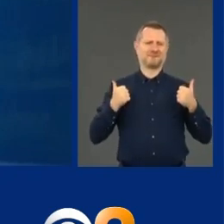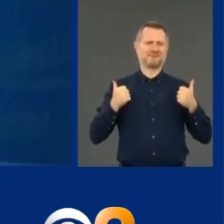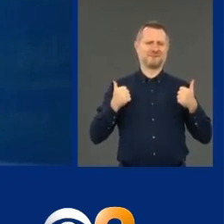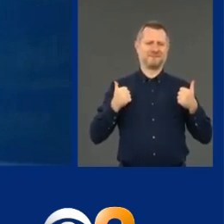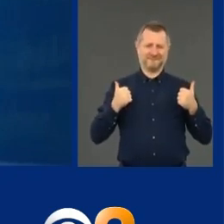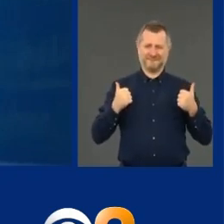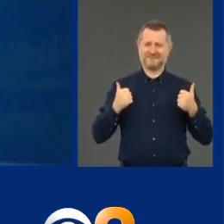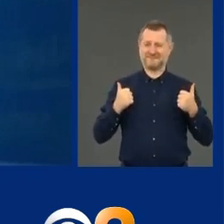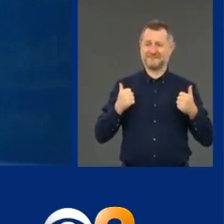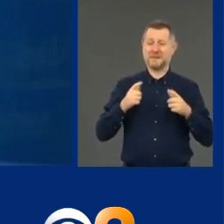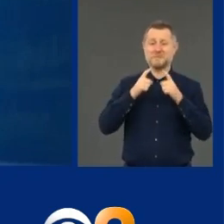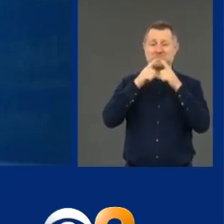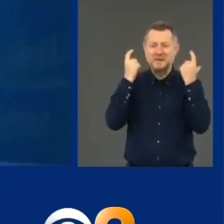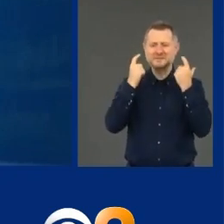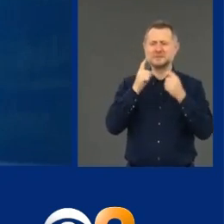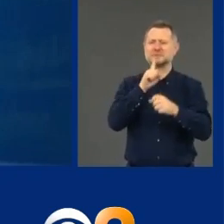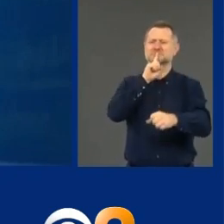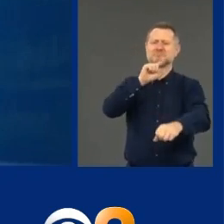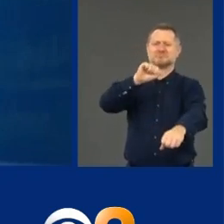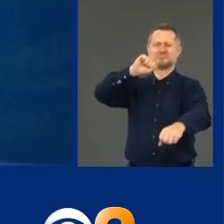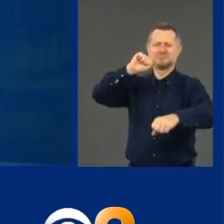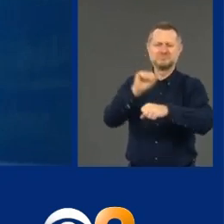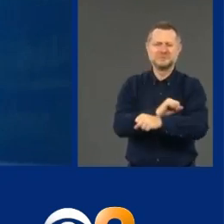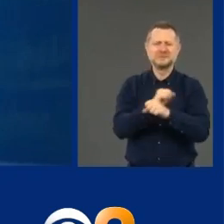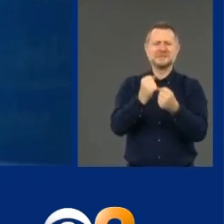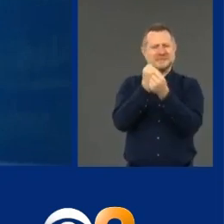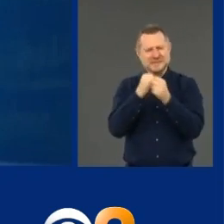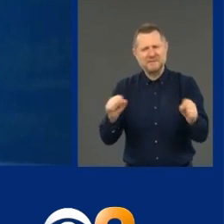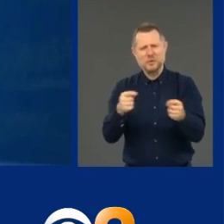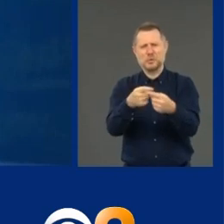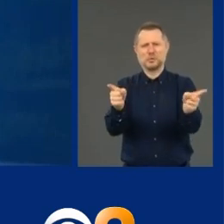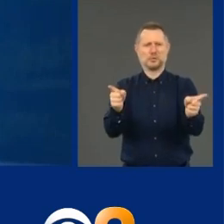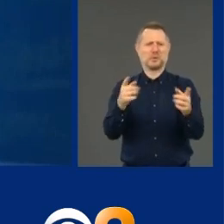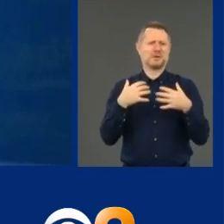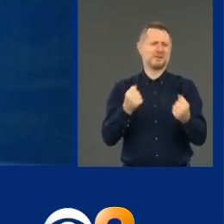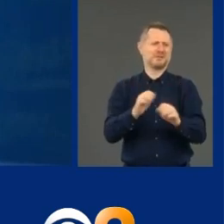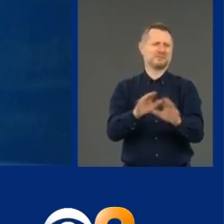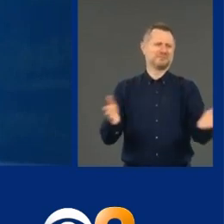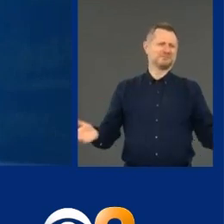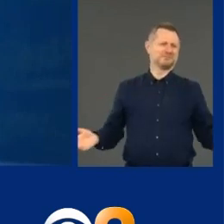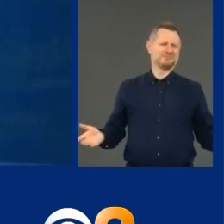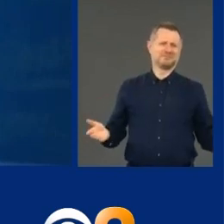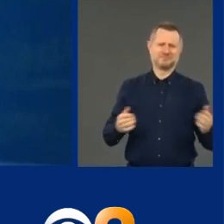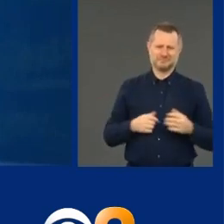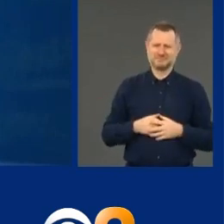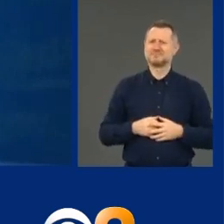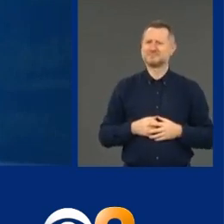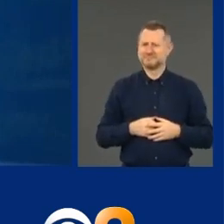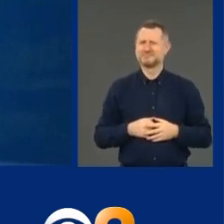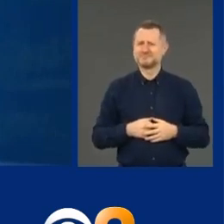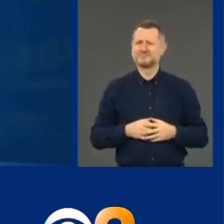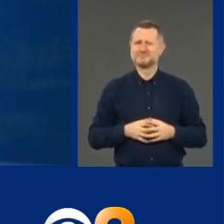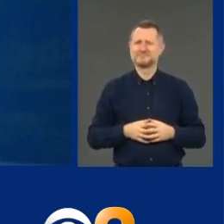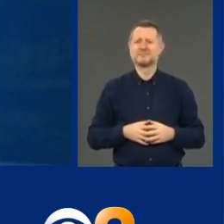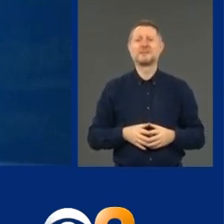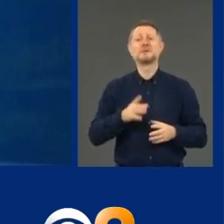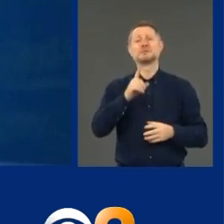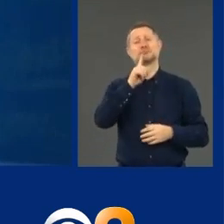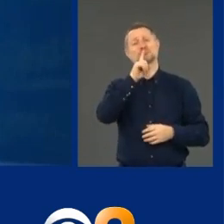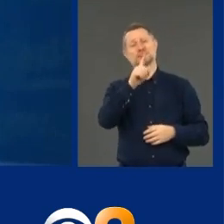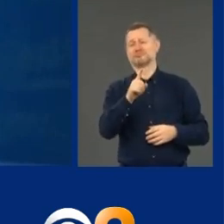can save another person's life. And the most astonishing